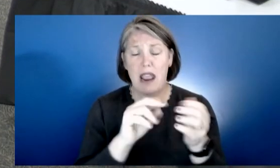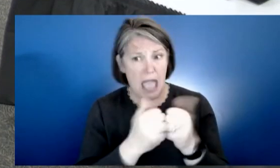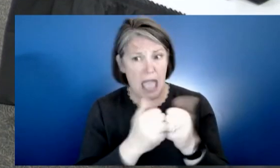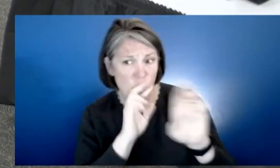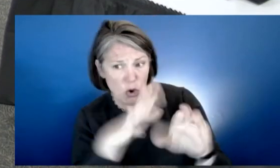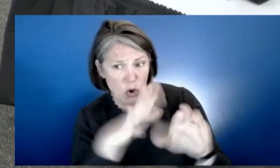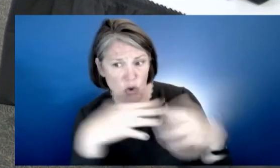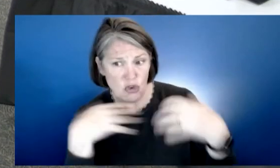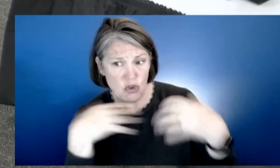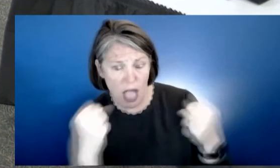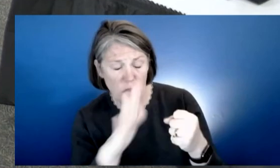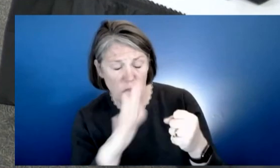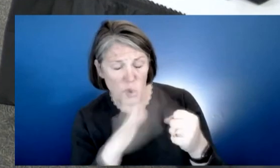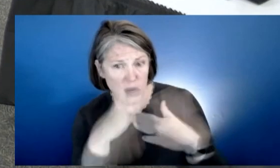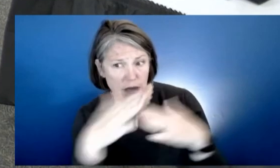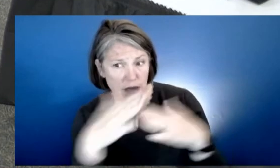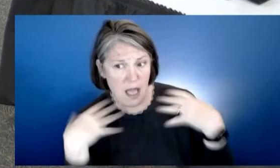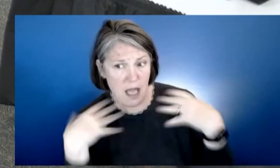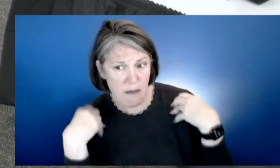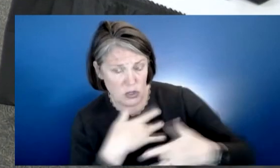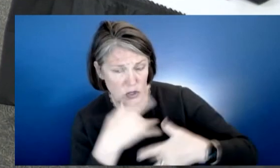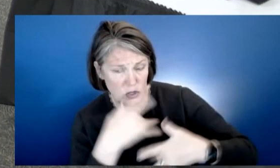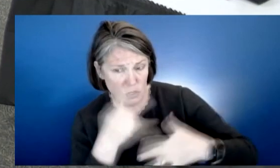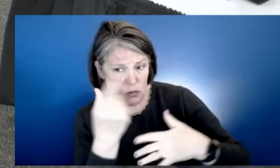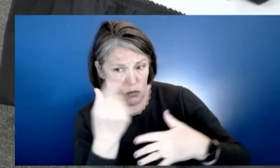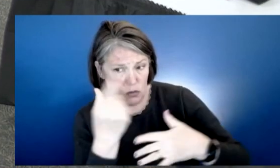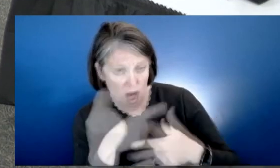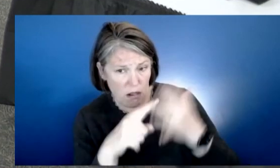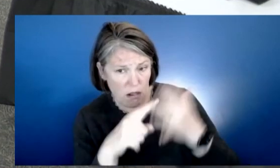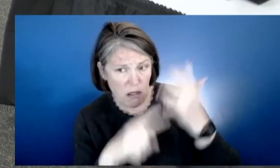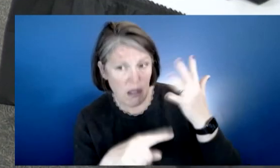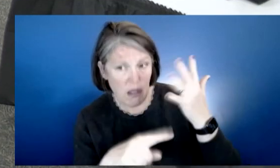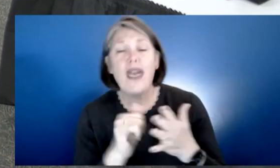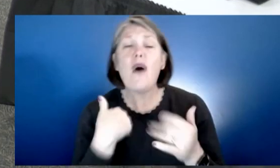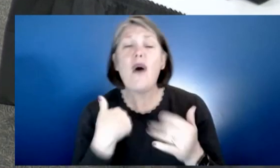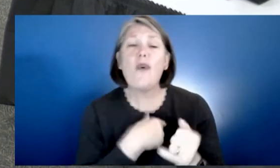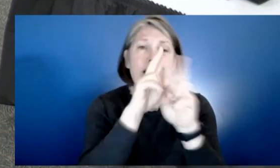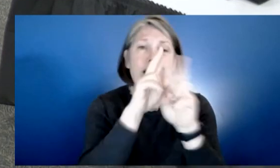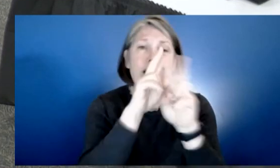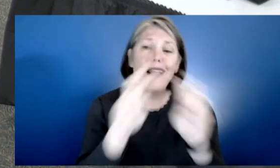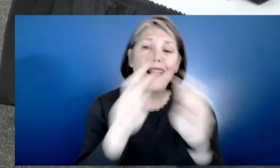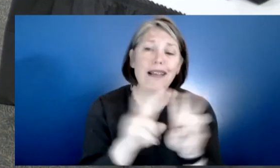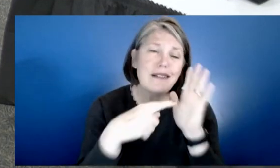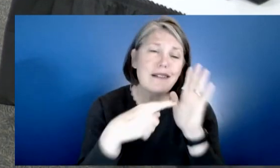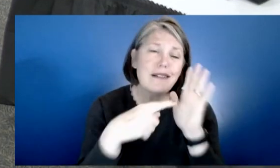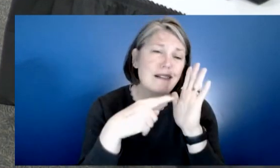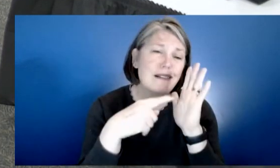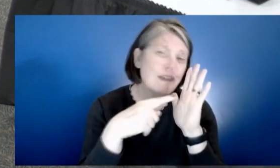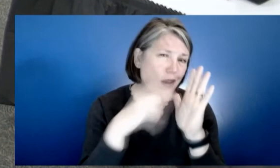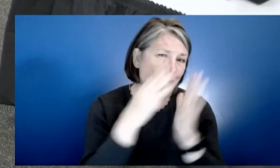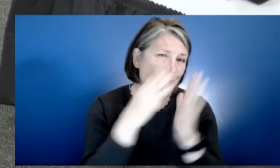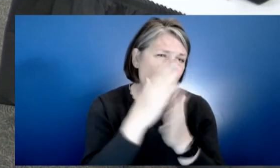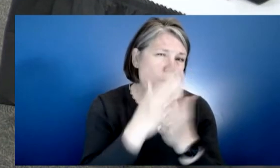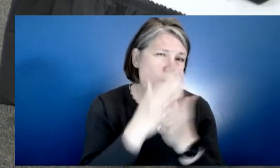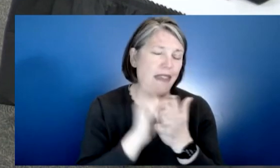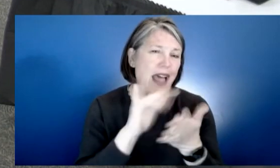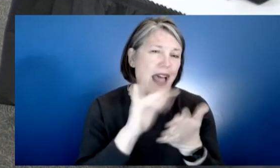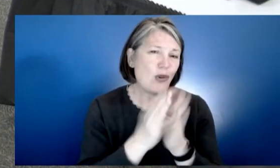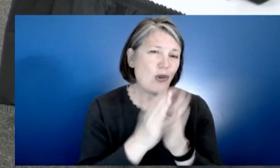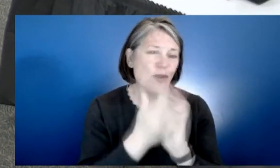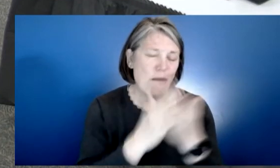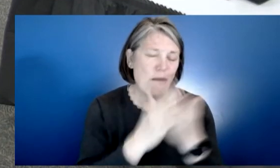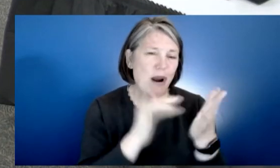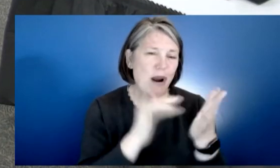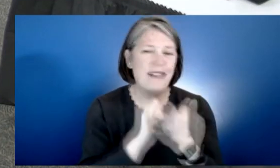your health? What are your top health concerns? Things like that. And so we're exploring opportunities to include that as part of our community health assessment so that